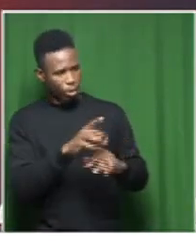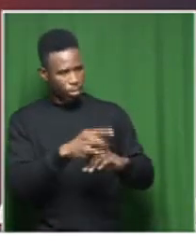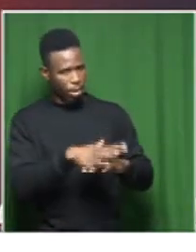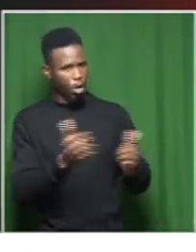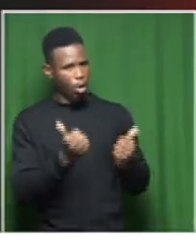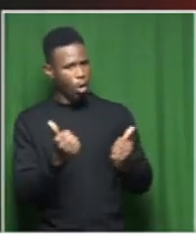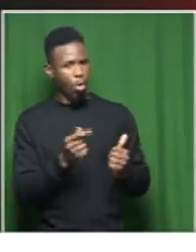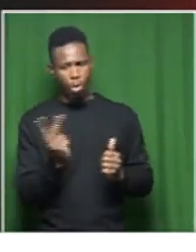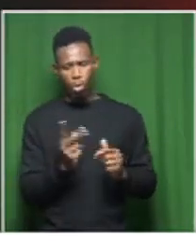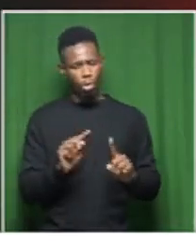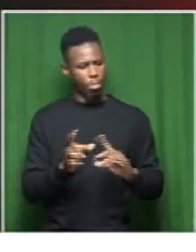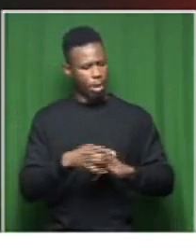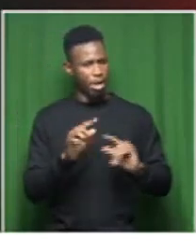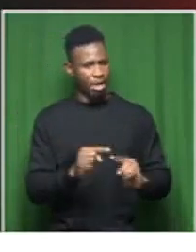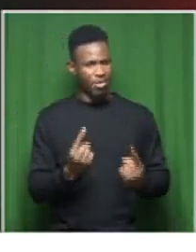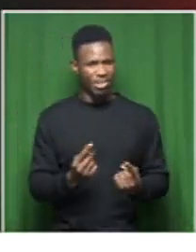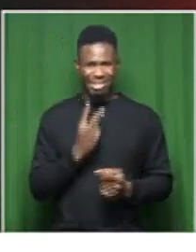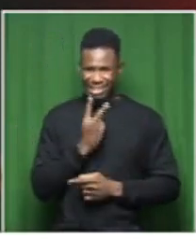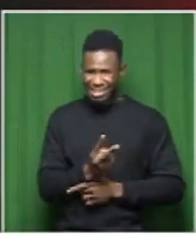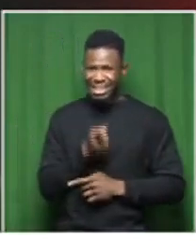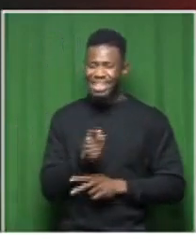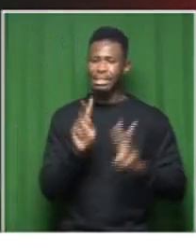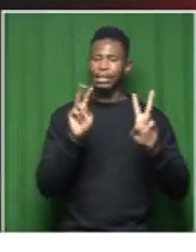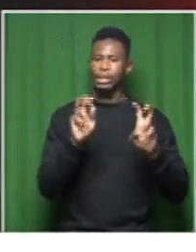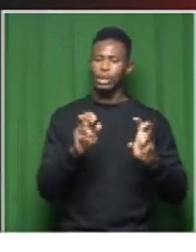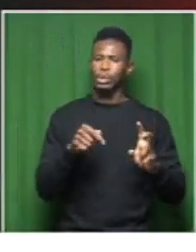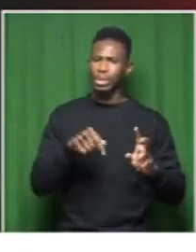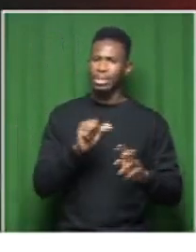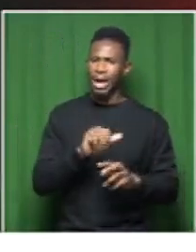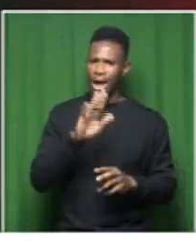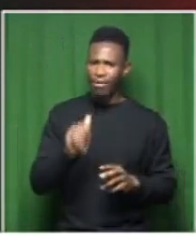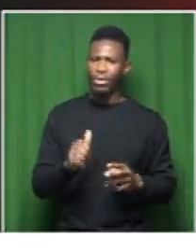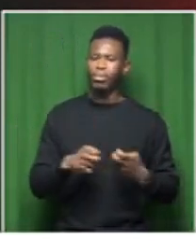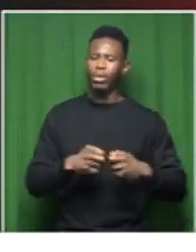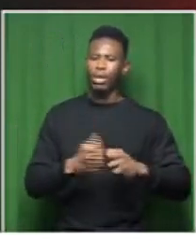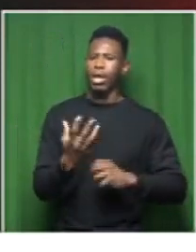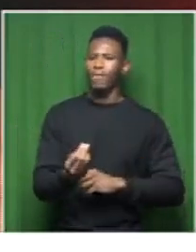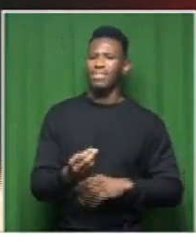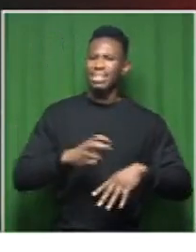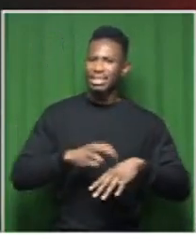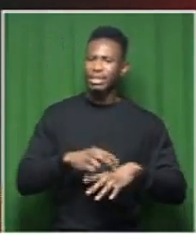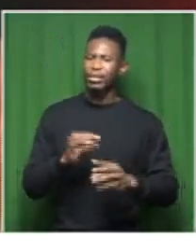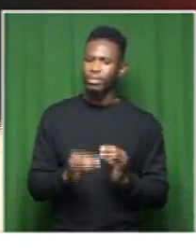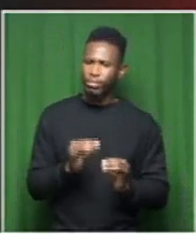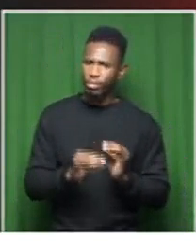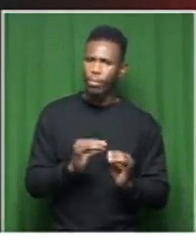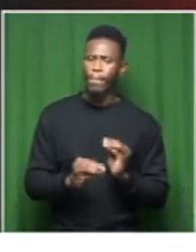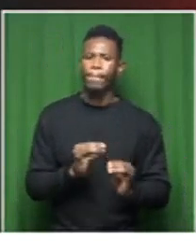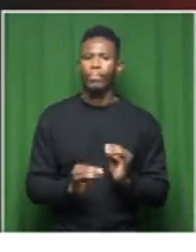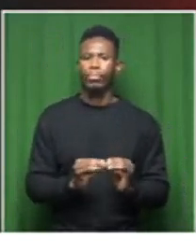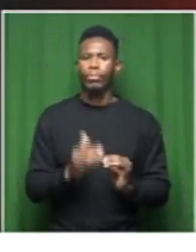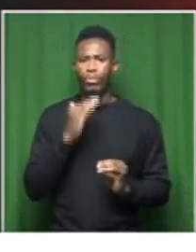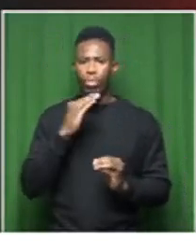so these are issues that are problematic that South Africans need to resolve every day, which needs to be clarified in